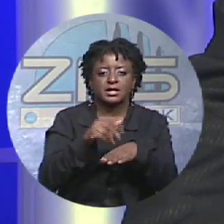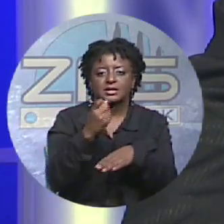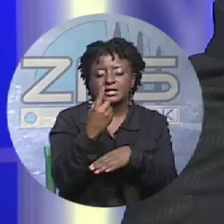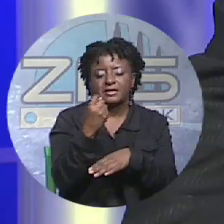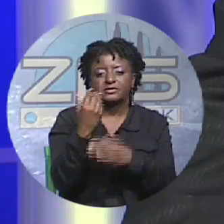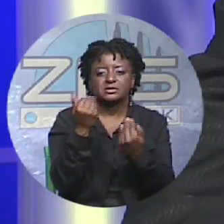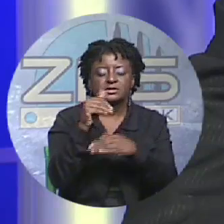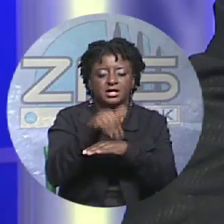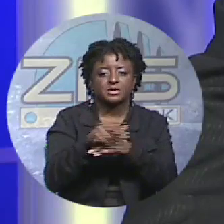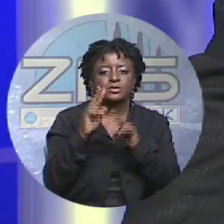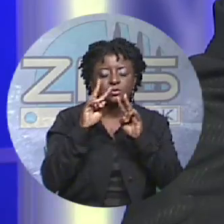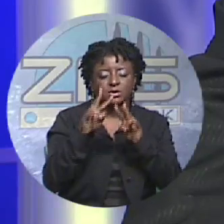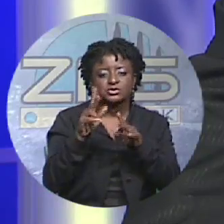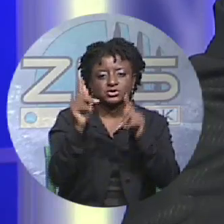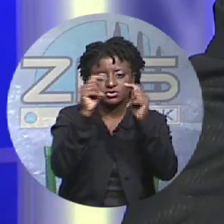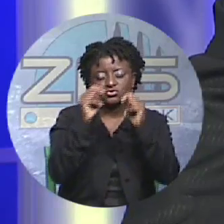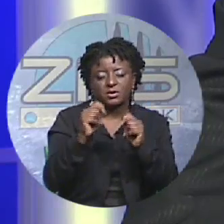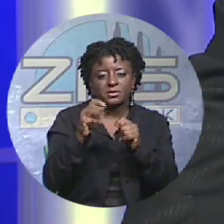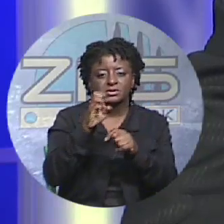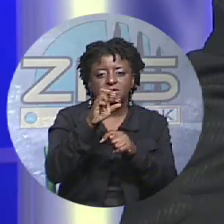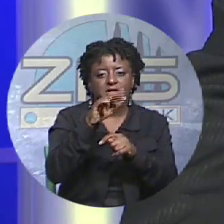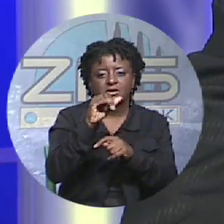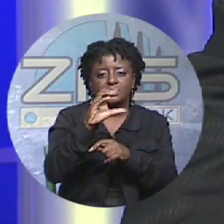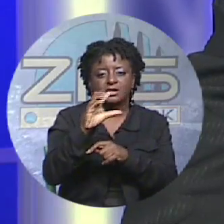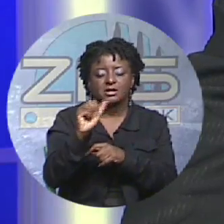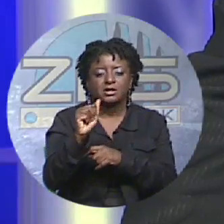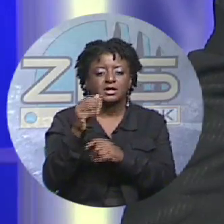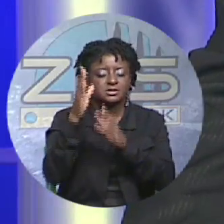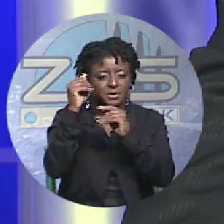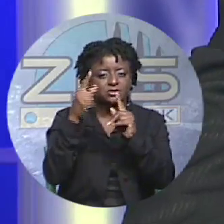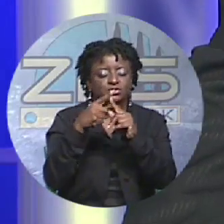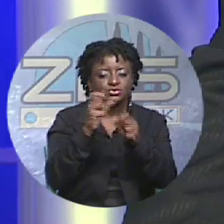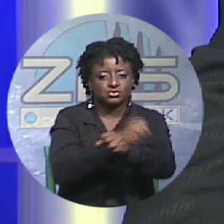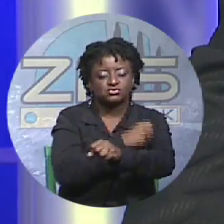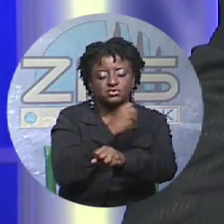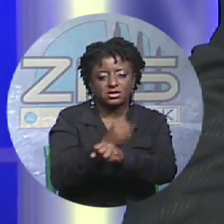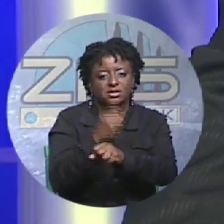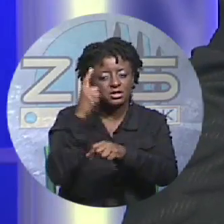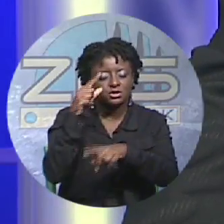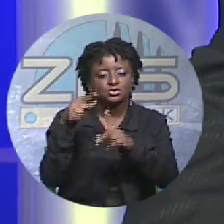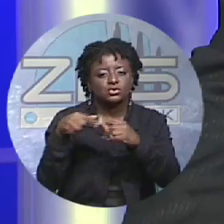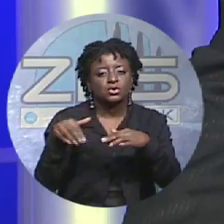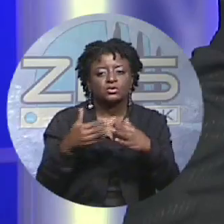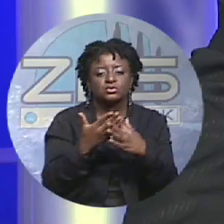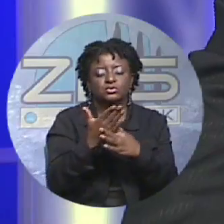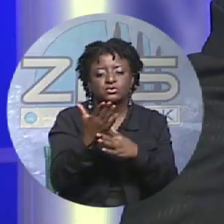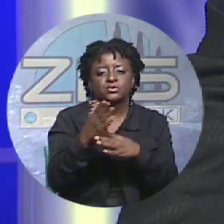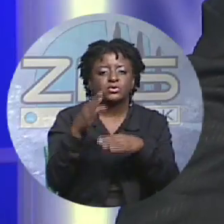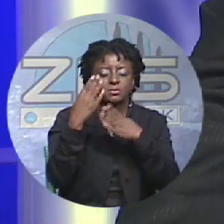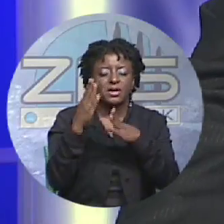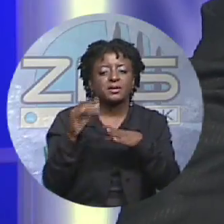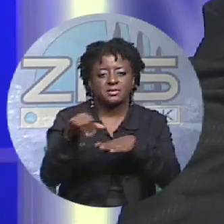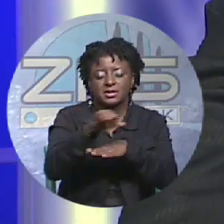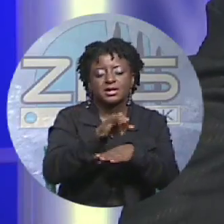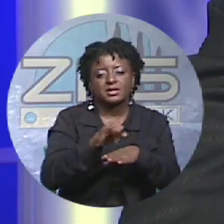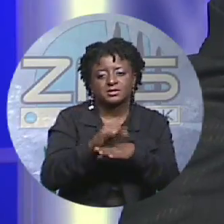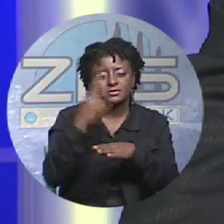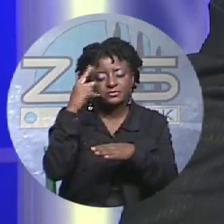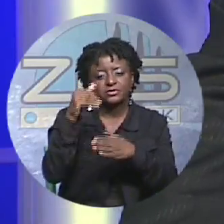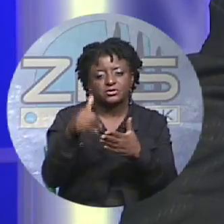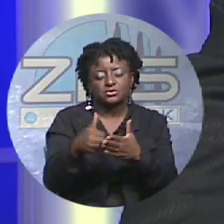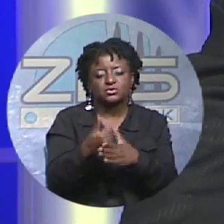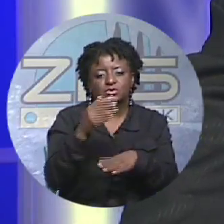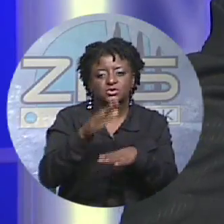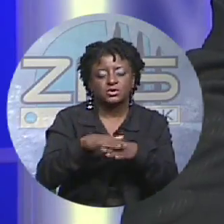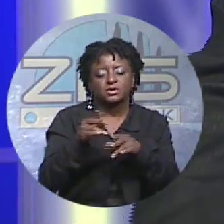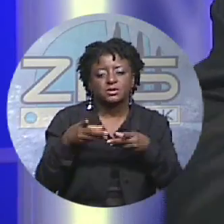tracking the tropics as Erika is expected to strengthen as it looks to slice through the Bahamian archipelago. For the latest on the trek